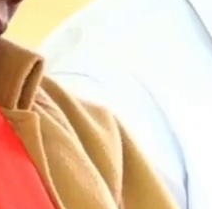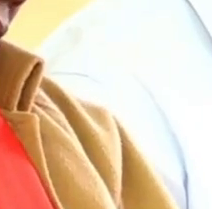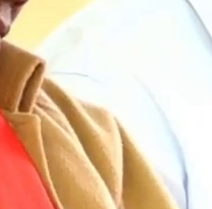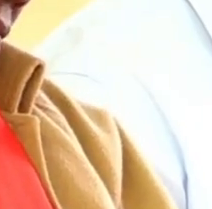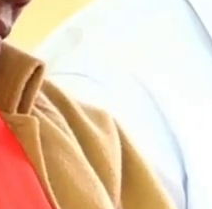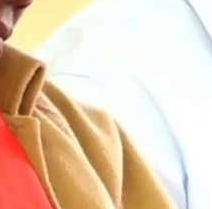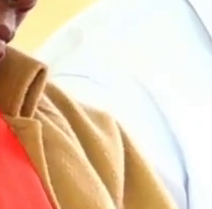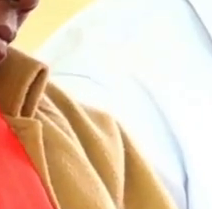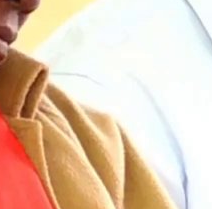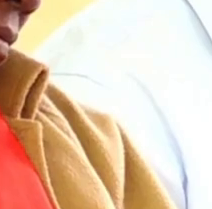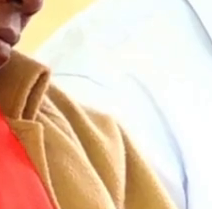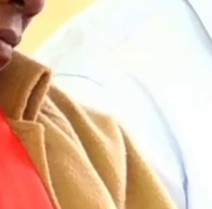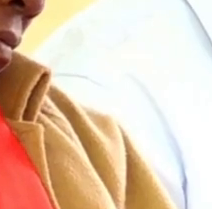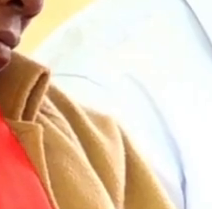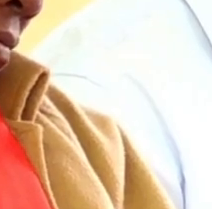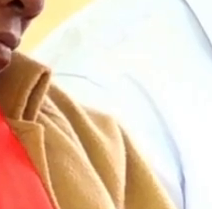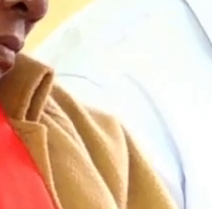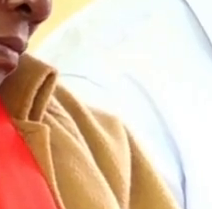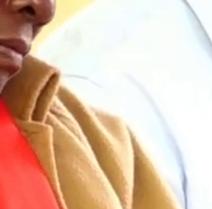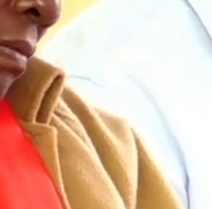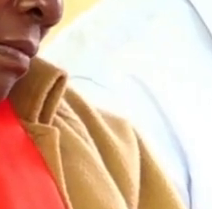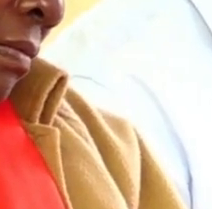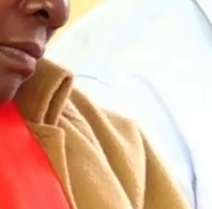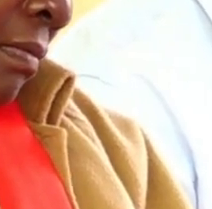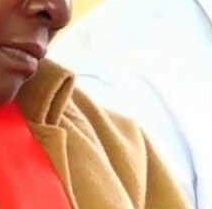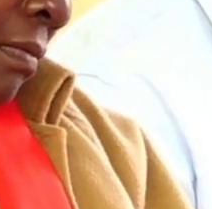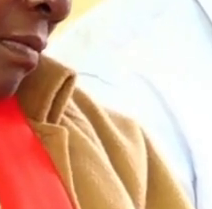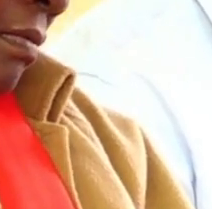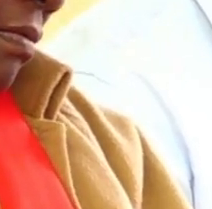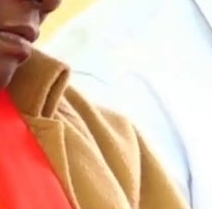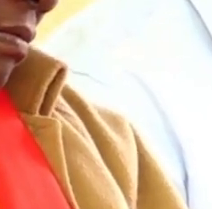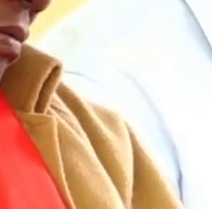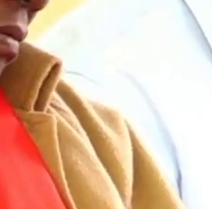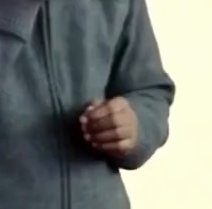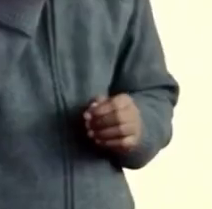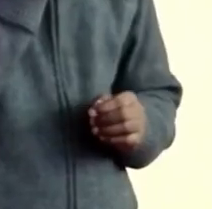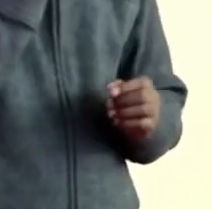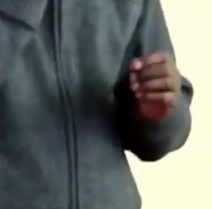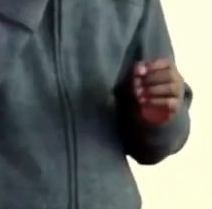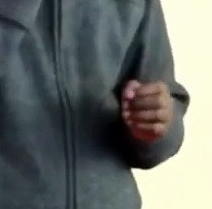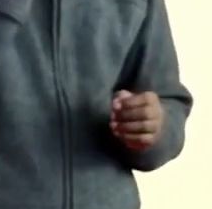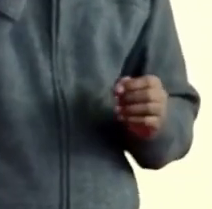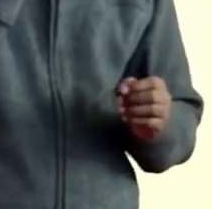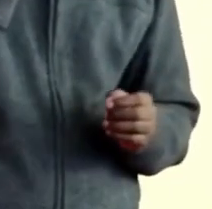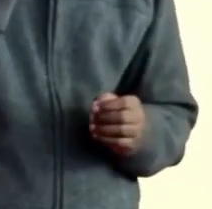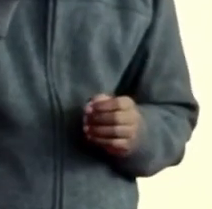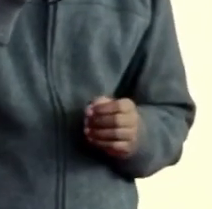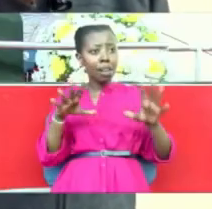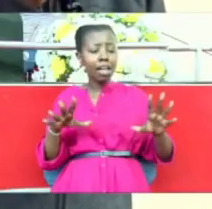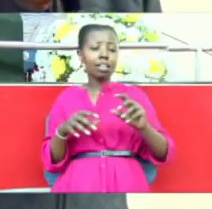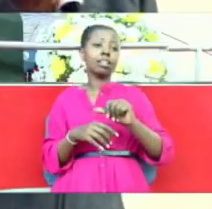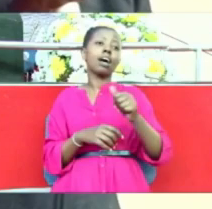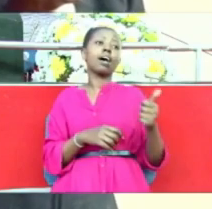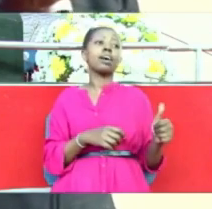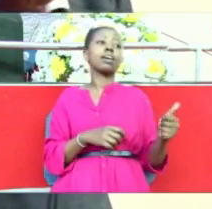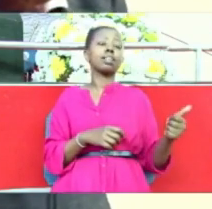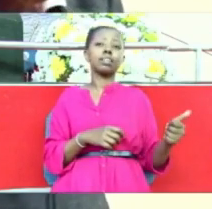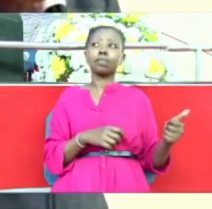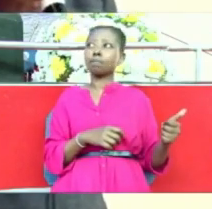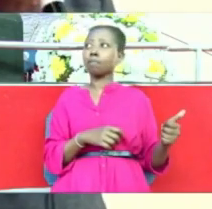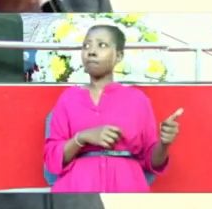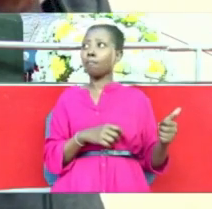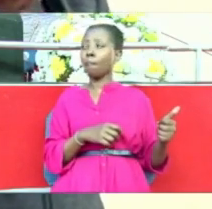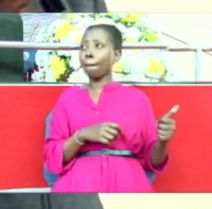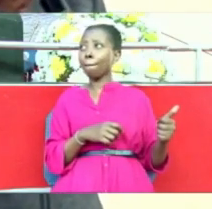should expand and enlarge is to be a blessing to others. He that is small